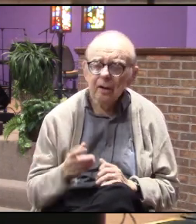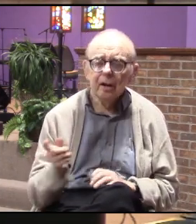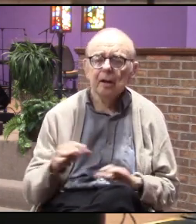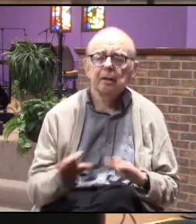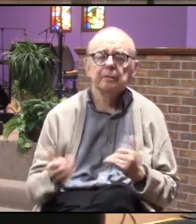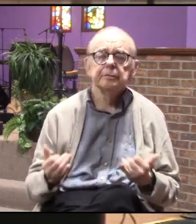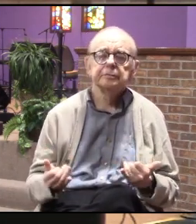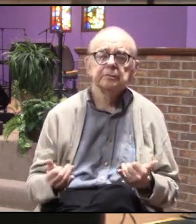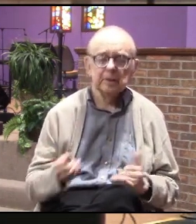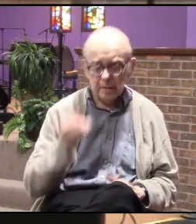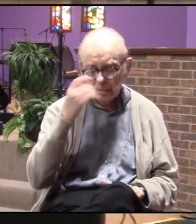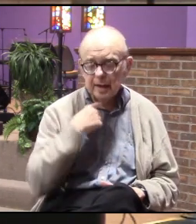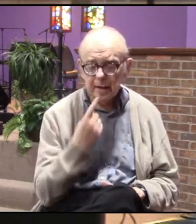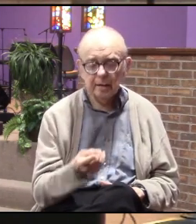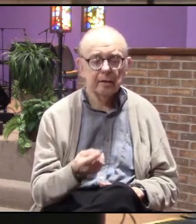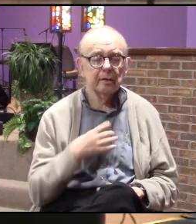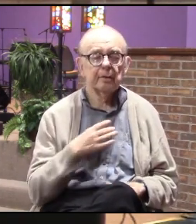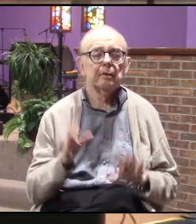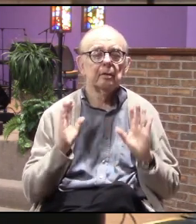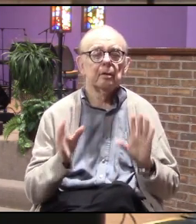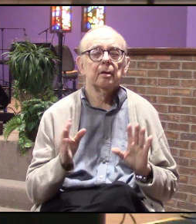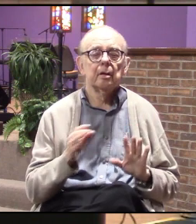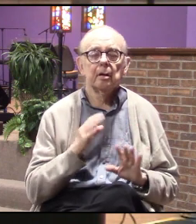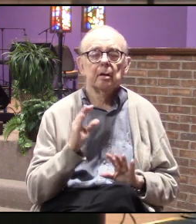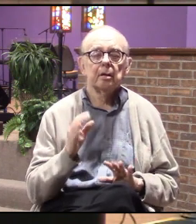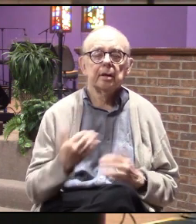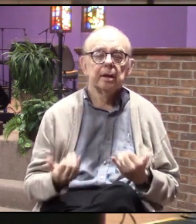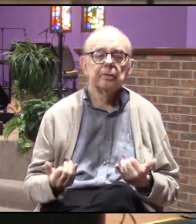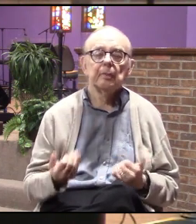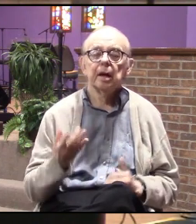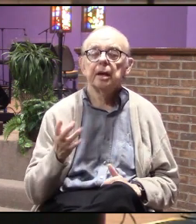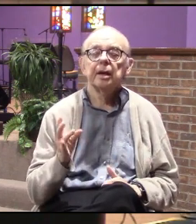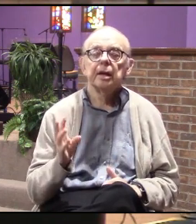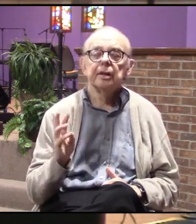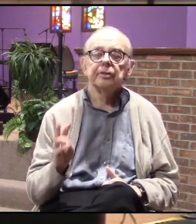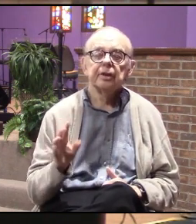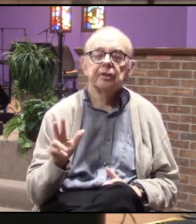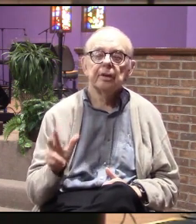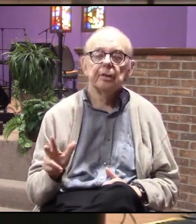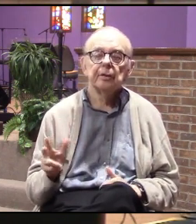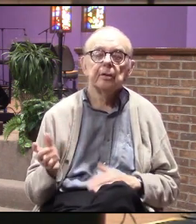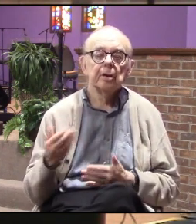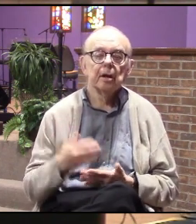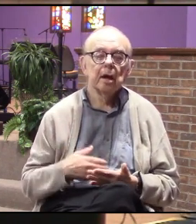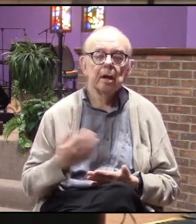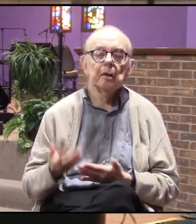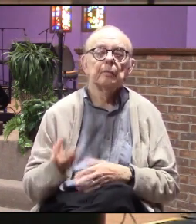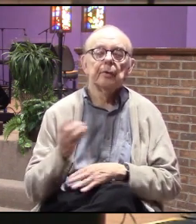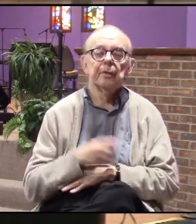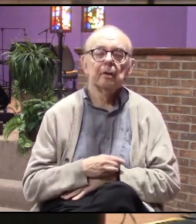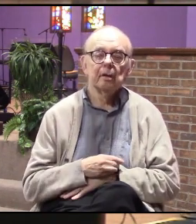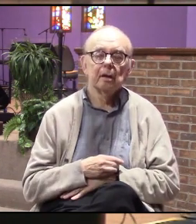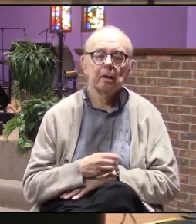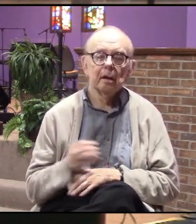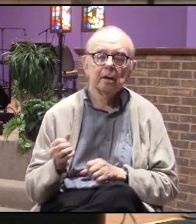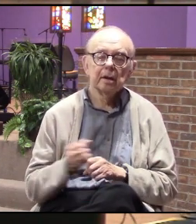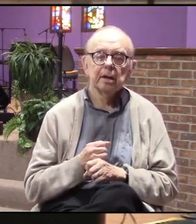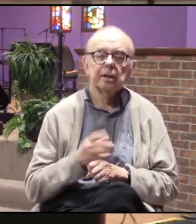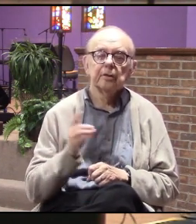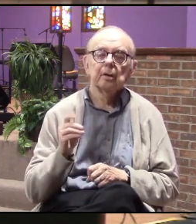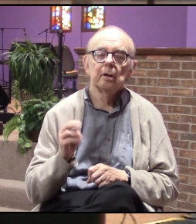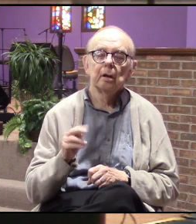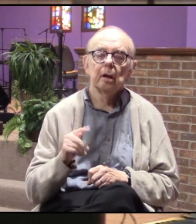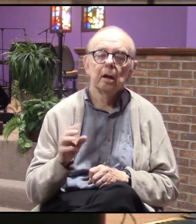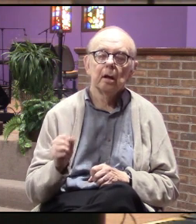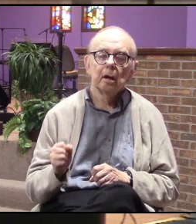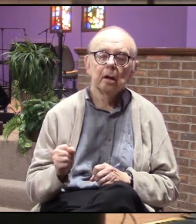how you doing today? He says, oh, I'm doing great. Today's my 63rd birthday. I thought, okay, cool. So he's getting some donuts,